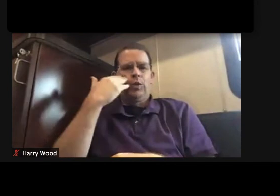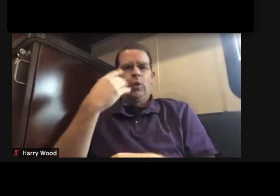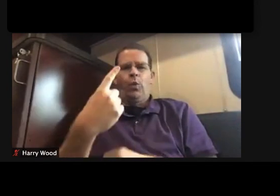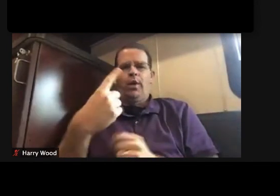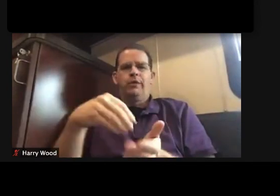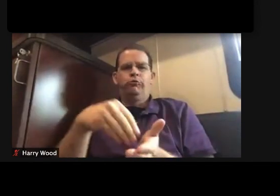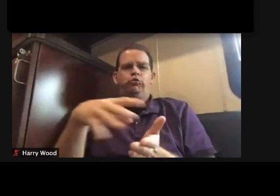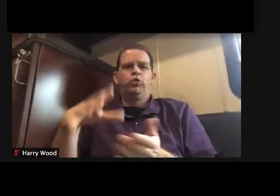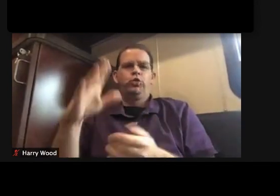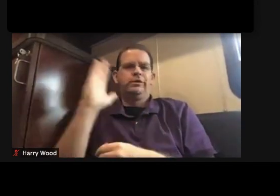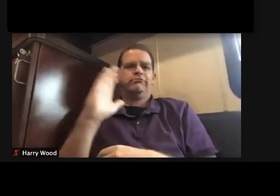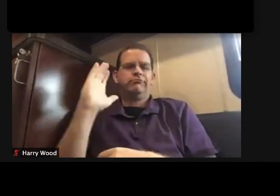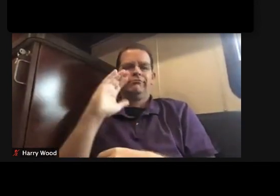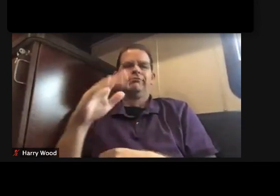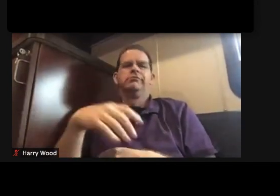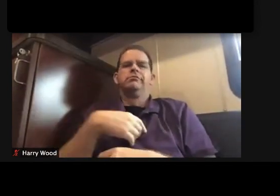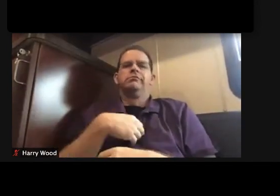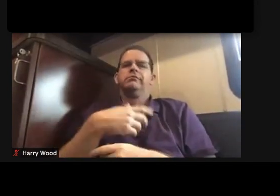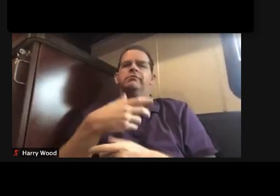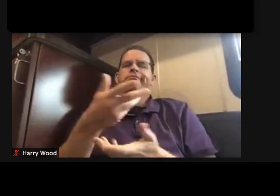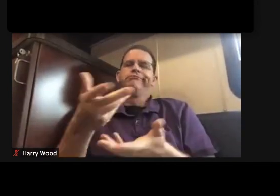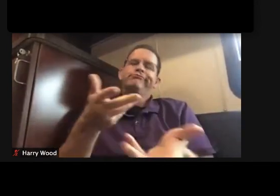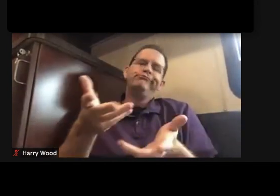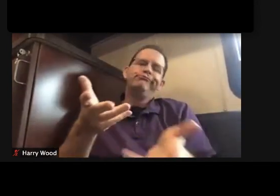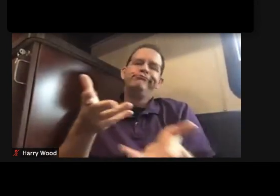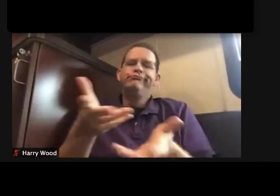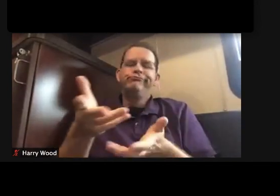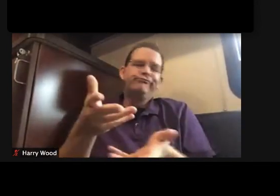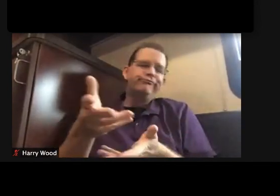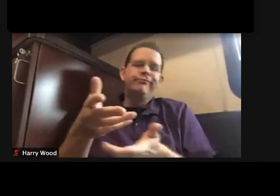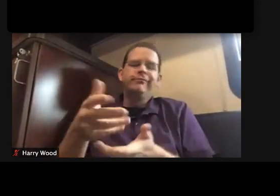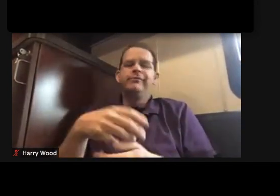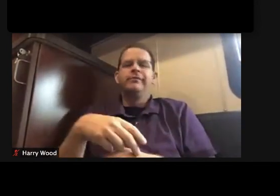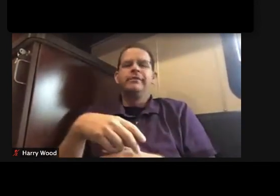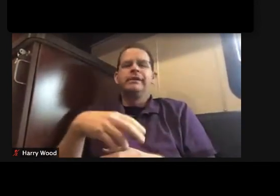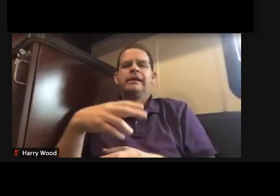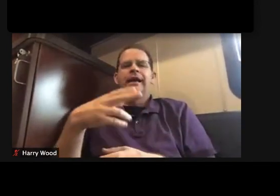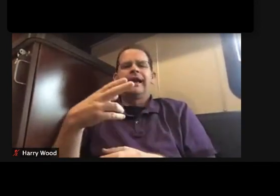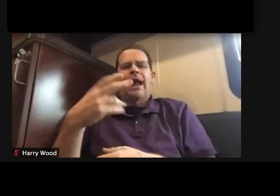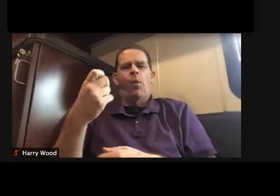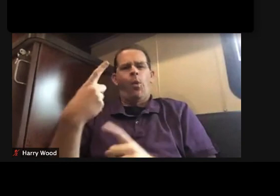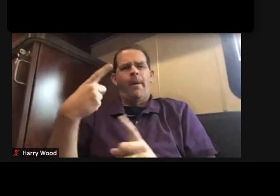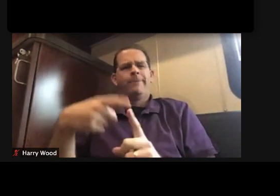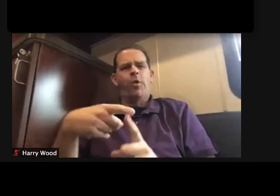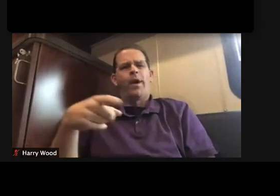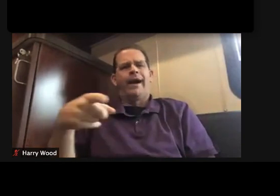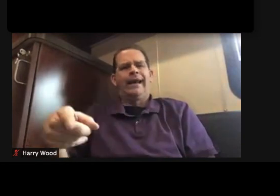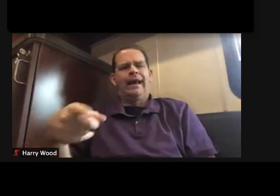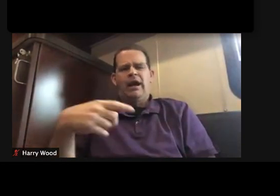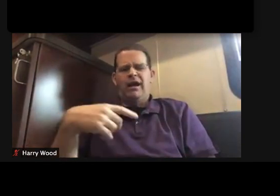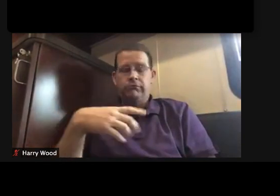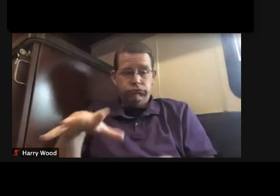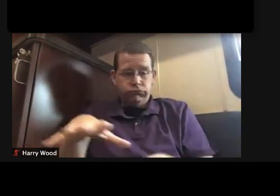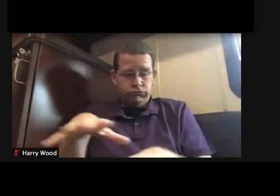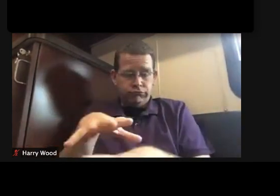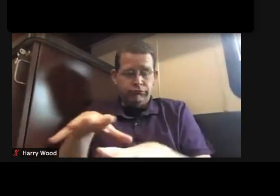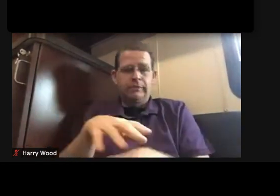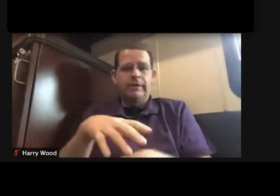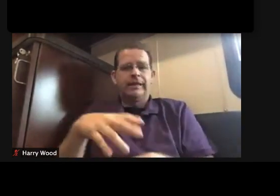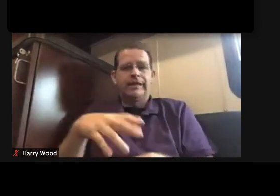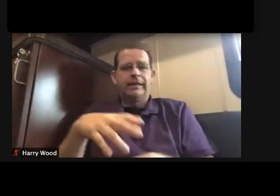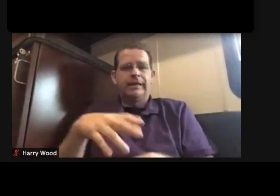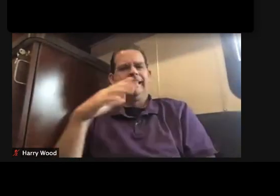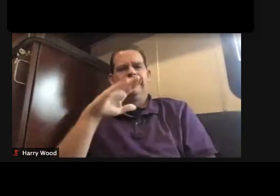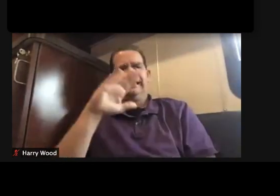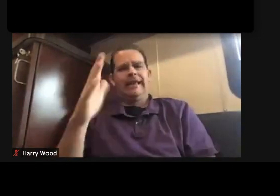Um, it's funny. I know one student, um, and that I'd known from the past, at one point he,